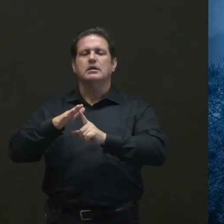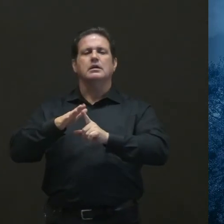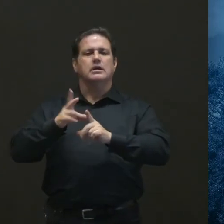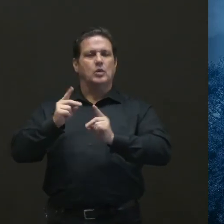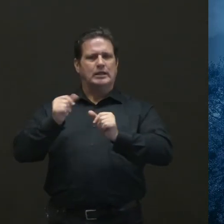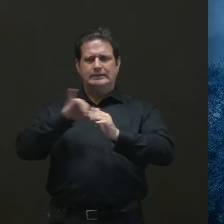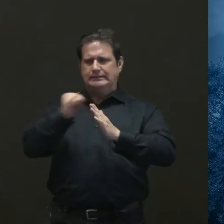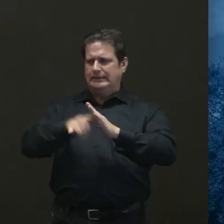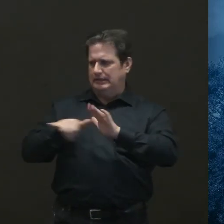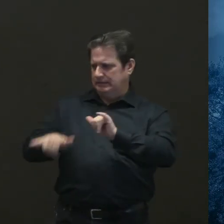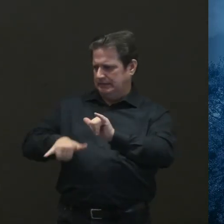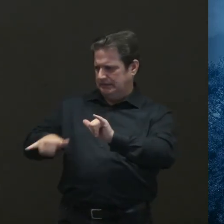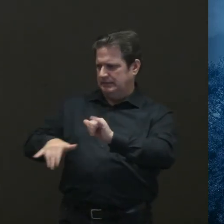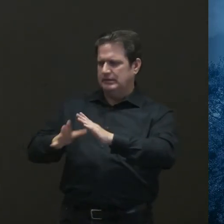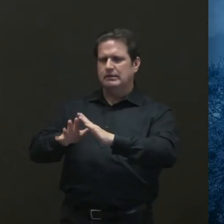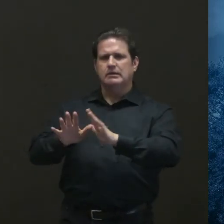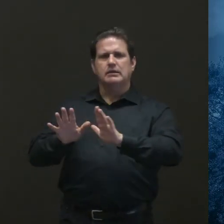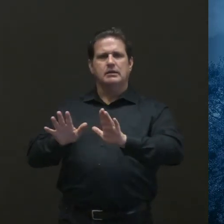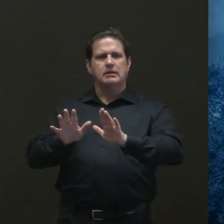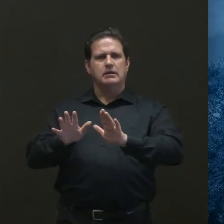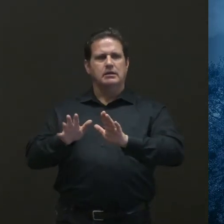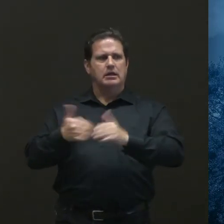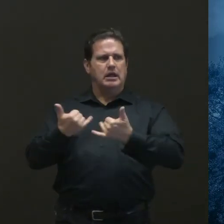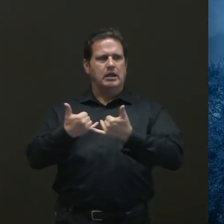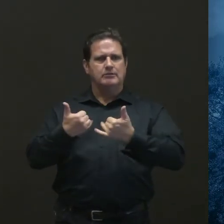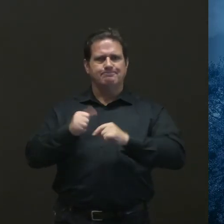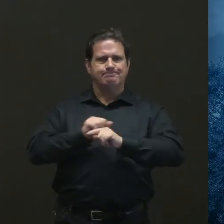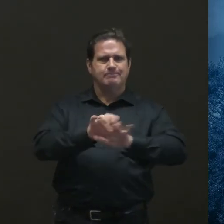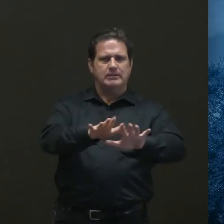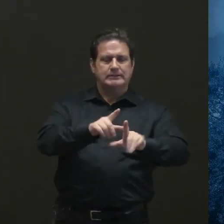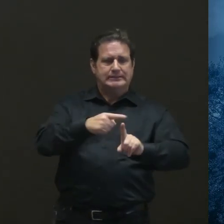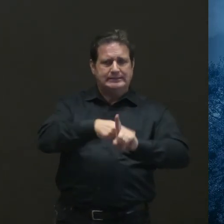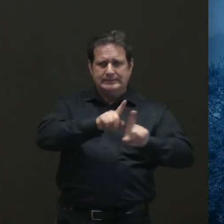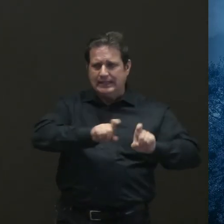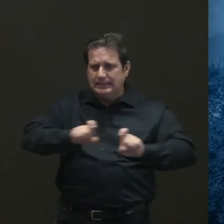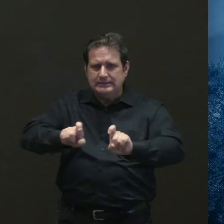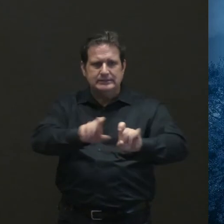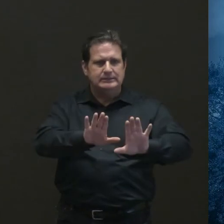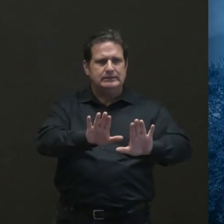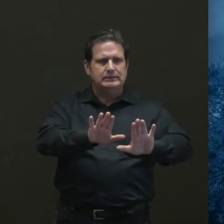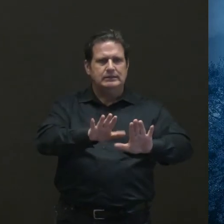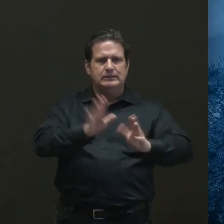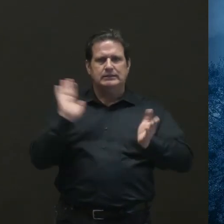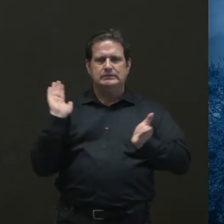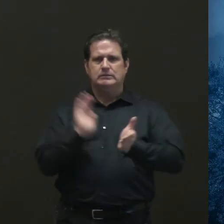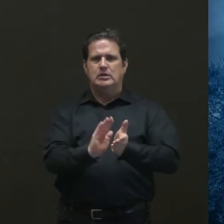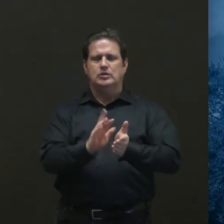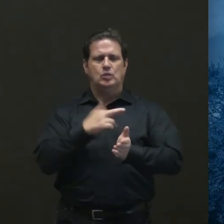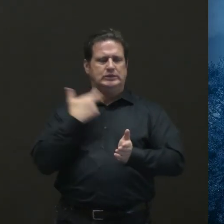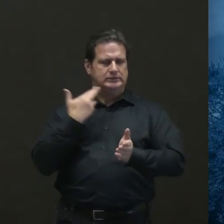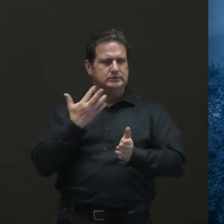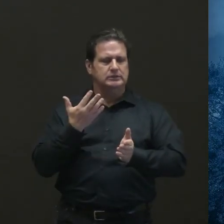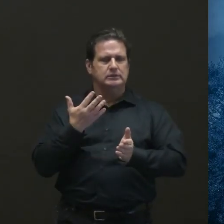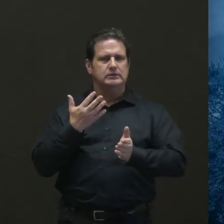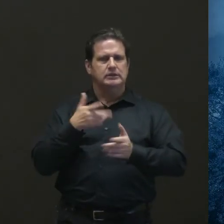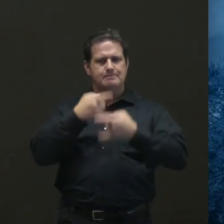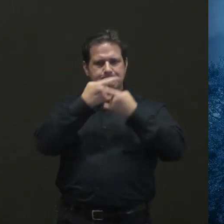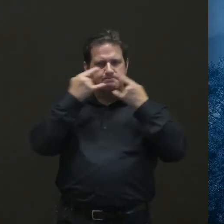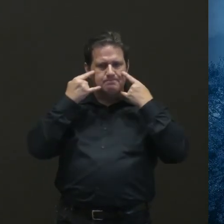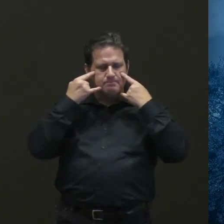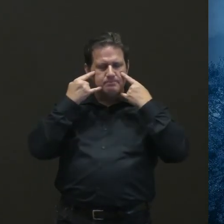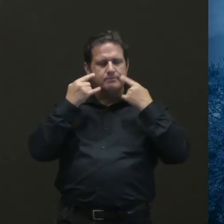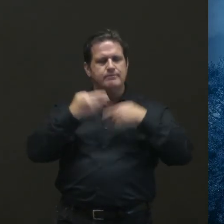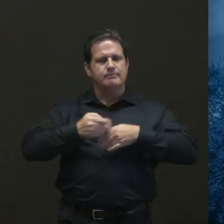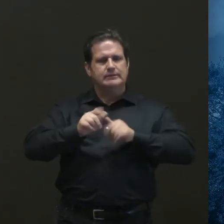quickly isolate that person. Other individuals are able to be tested, and hopefully exposure and risk has been limited by the face coverings and the